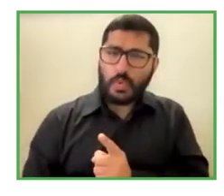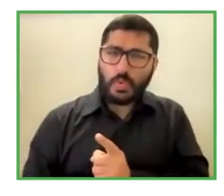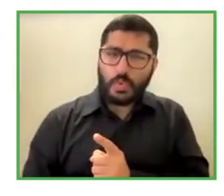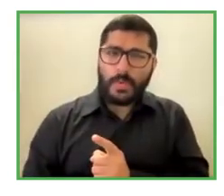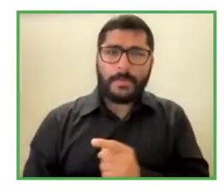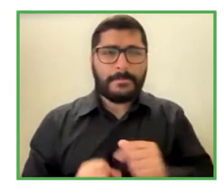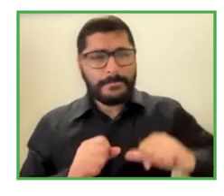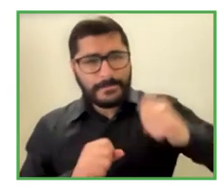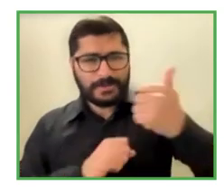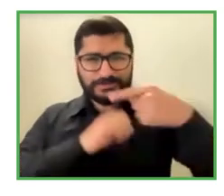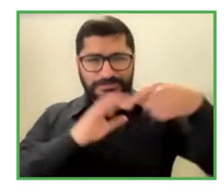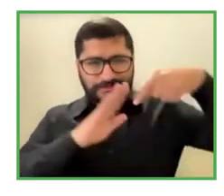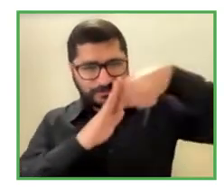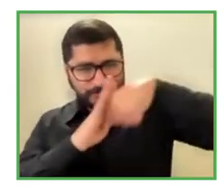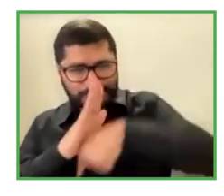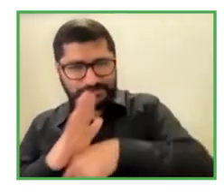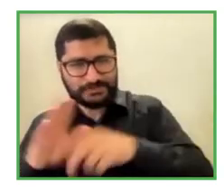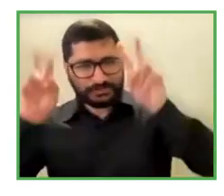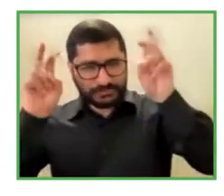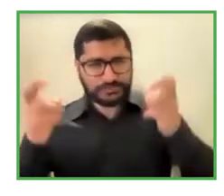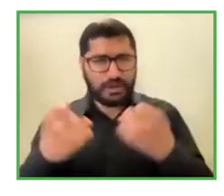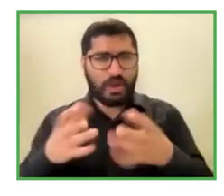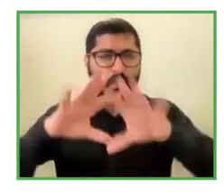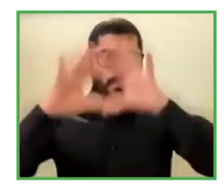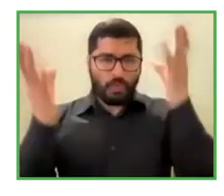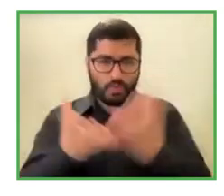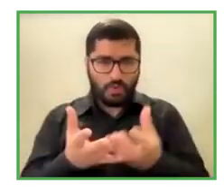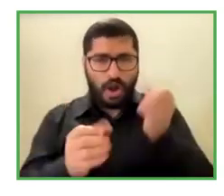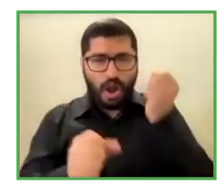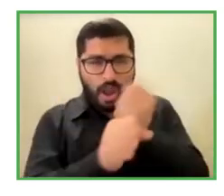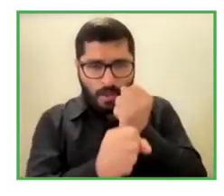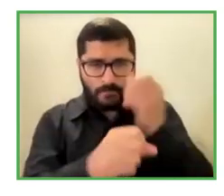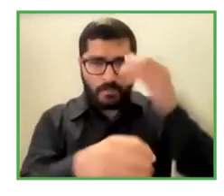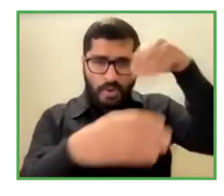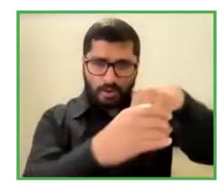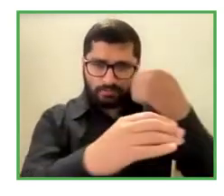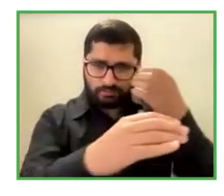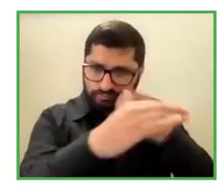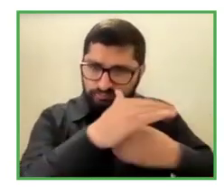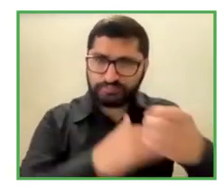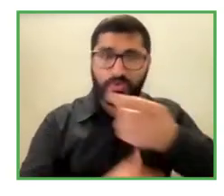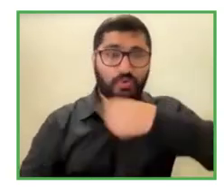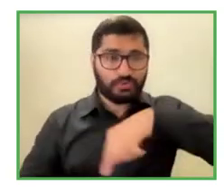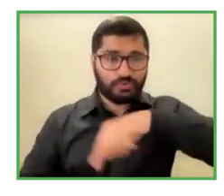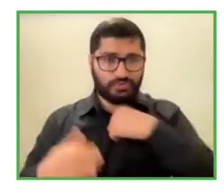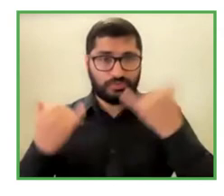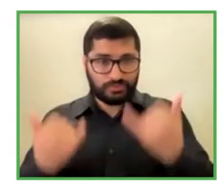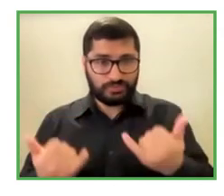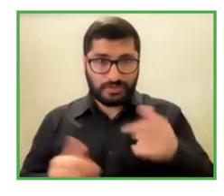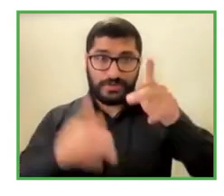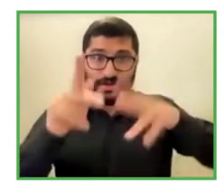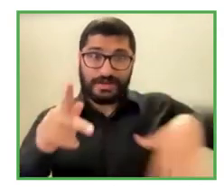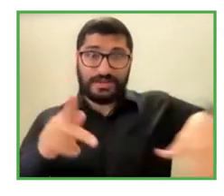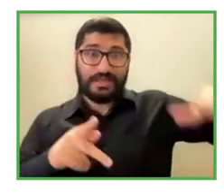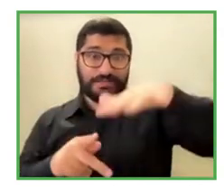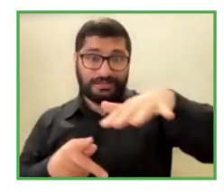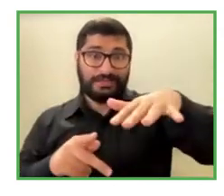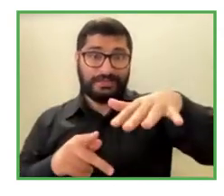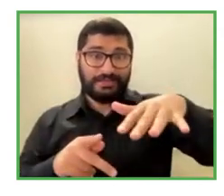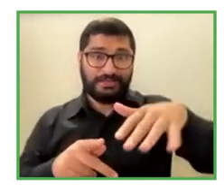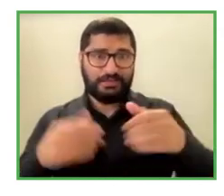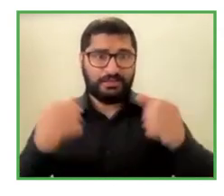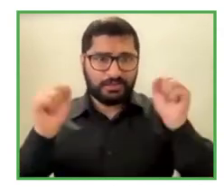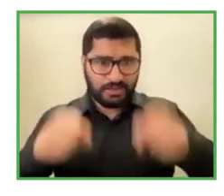the workplace so that we can transfer that to our users. And this is very much related to the exercises, the